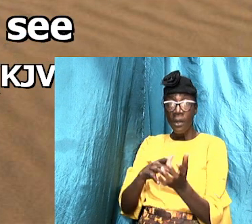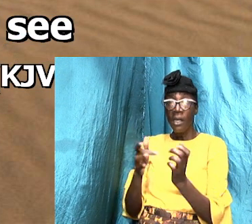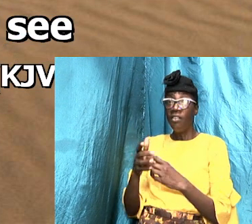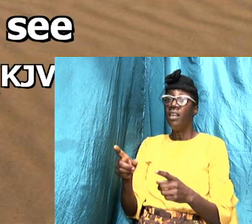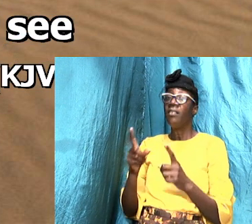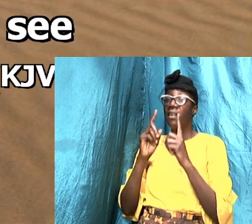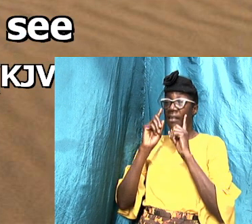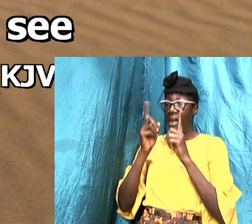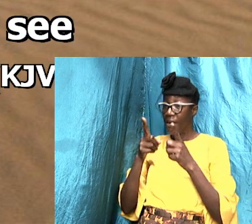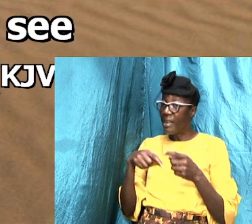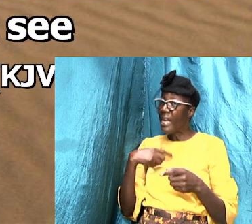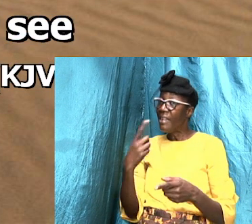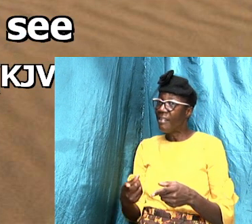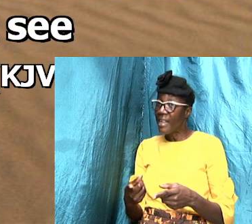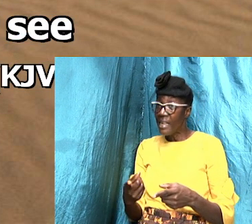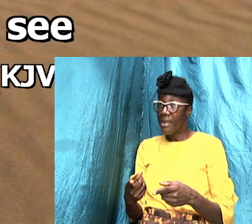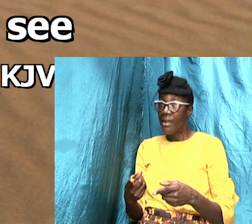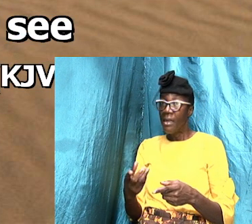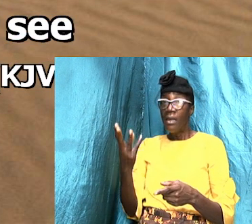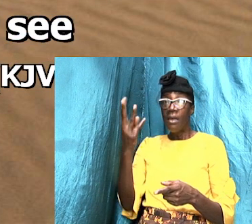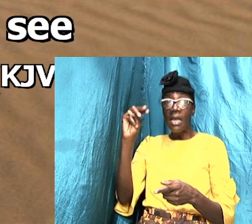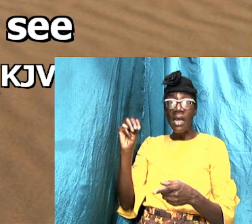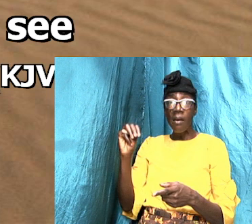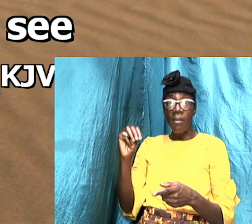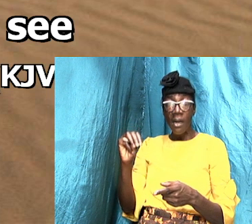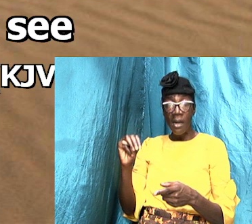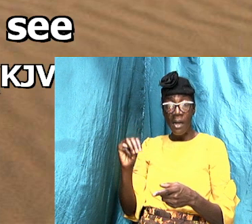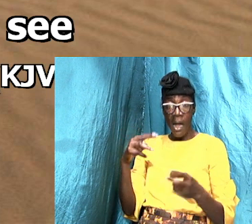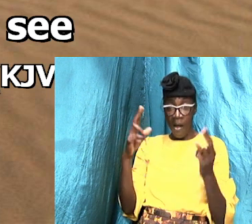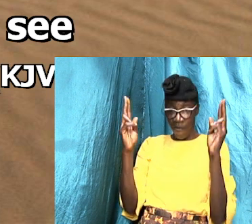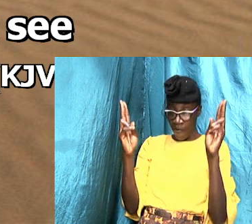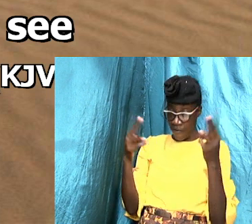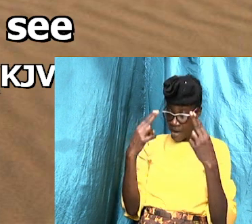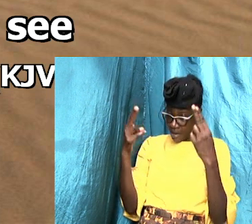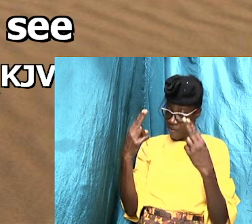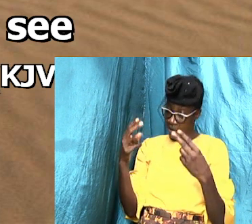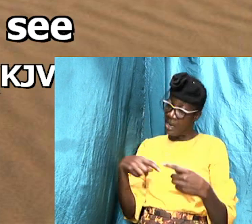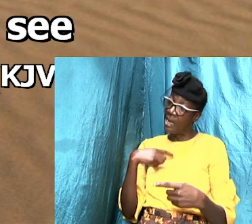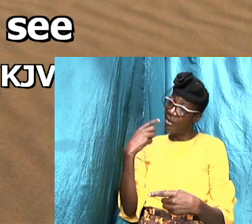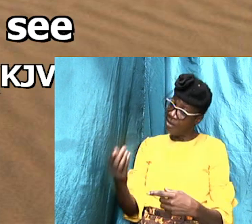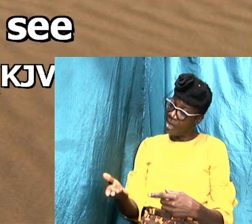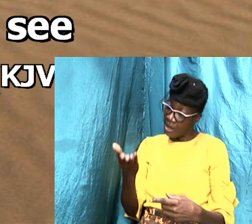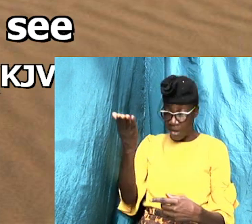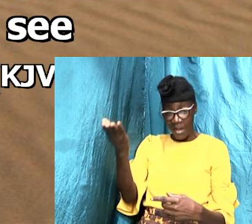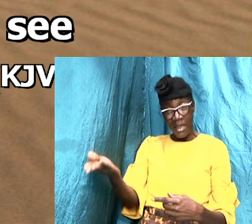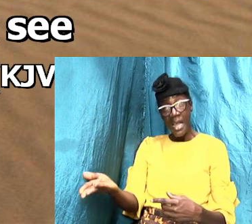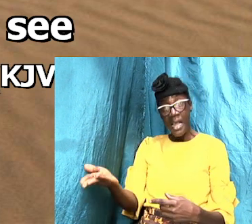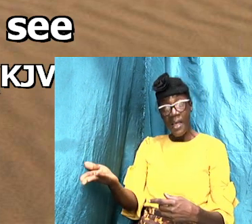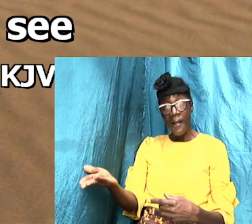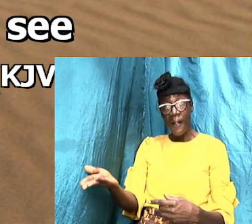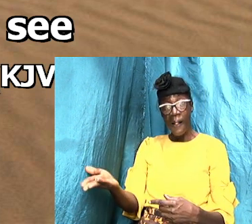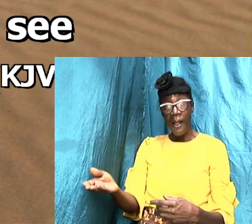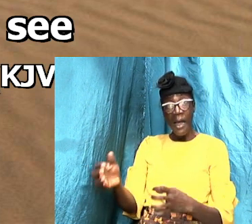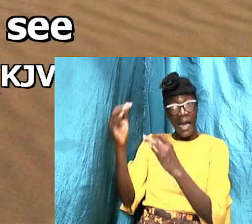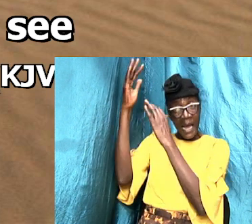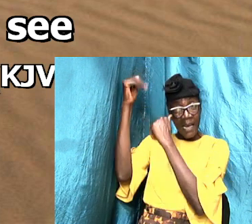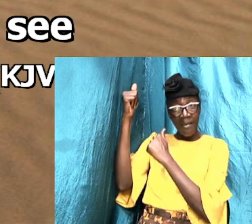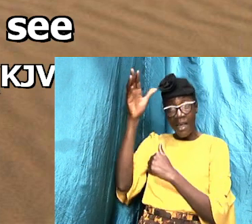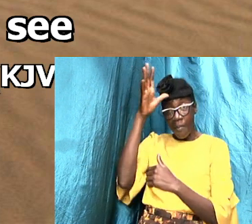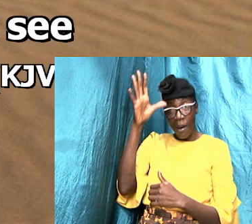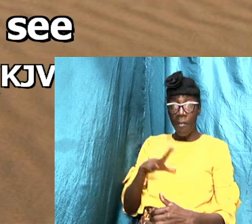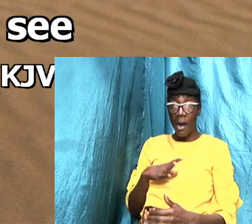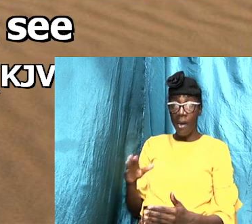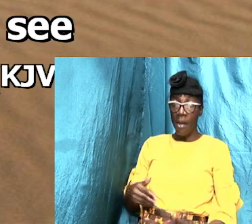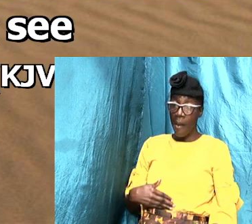Jesus answered and said unto him, Verily, verily, I say unto thee, except a man